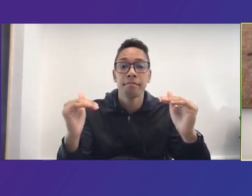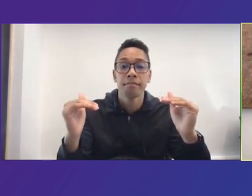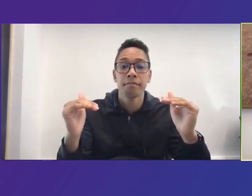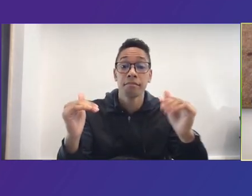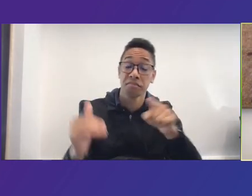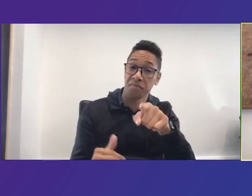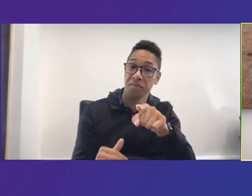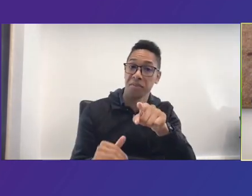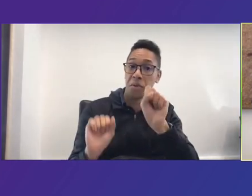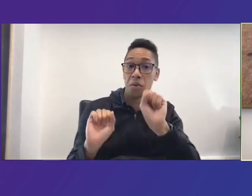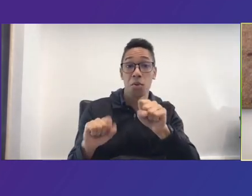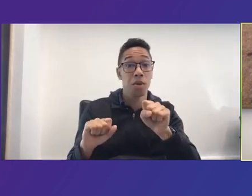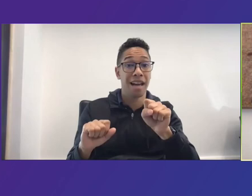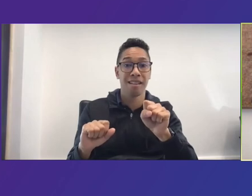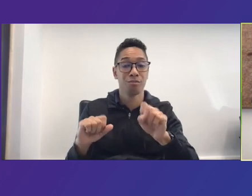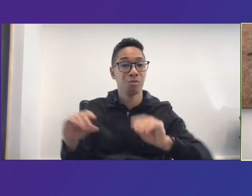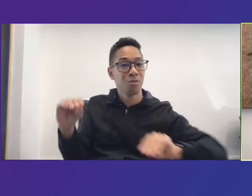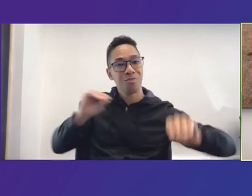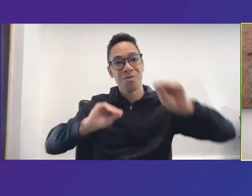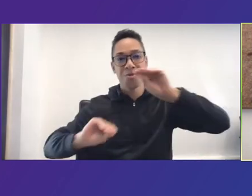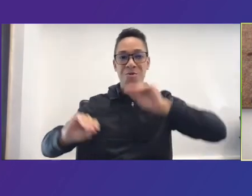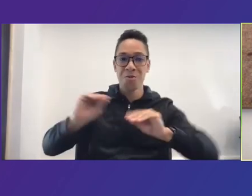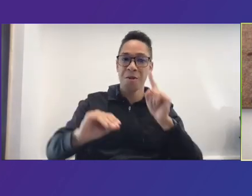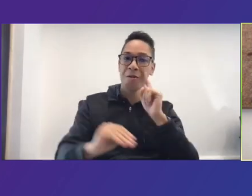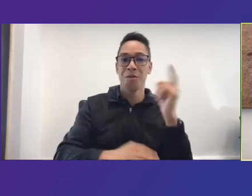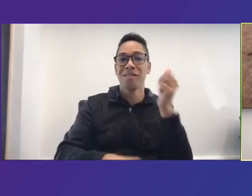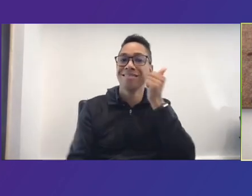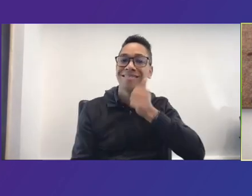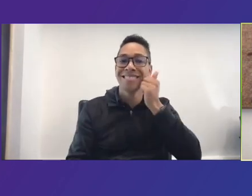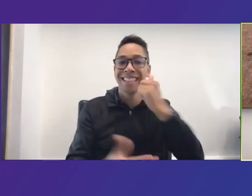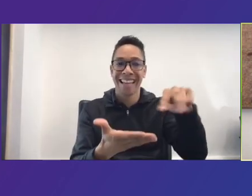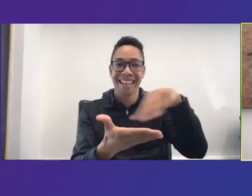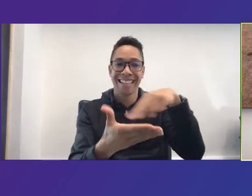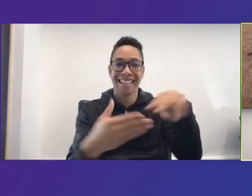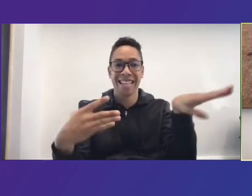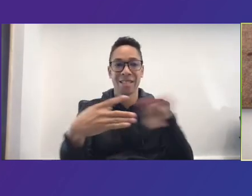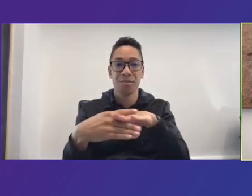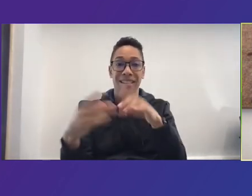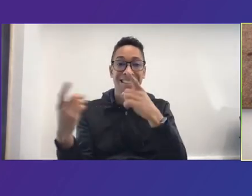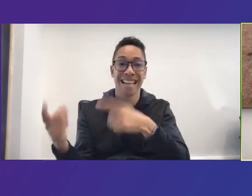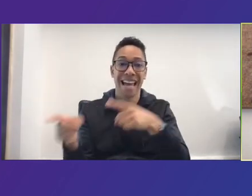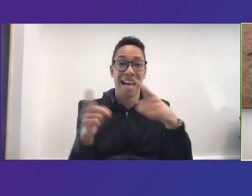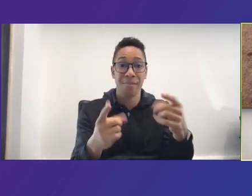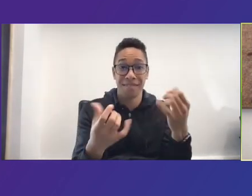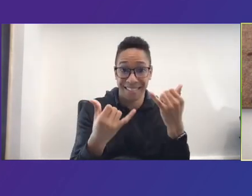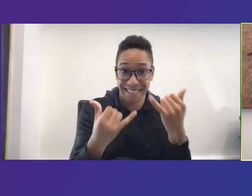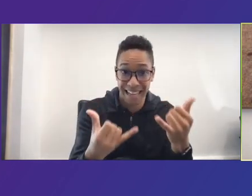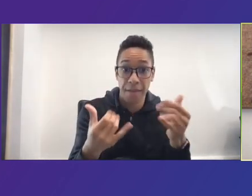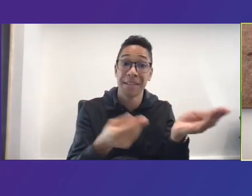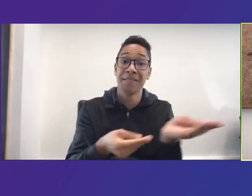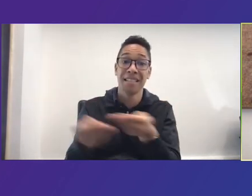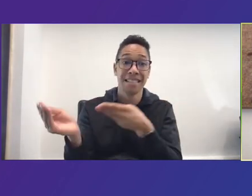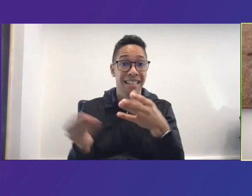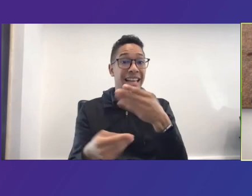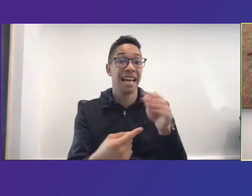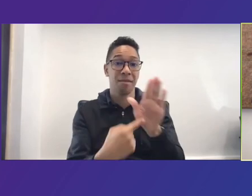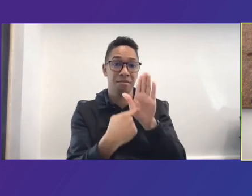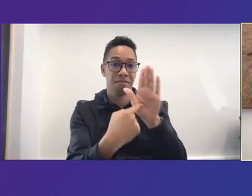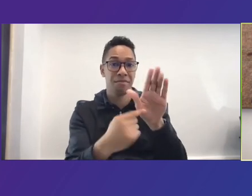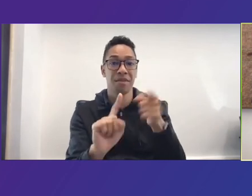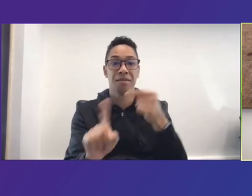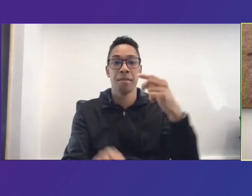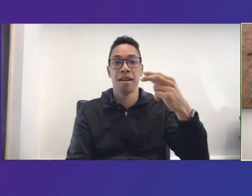Actually, you can go ahead and move your bodies at our daily dance break, which is happening right now, being facilitated and presented by Kumbe